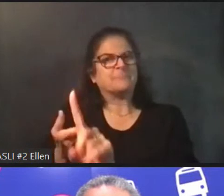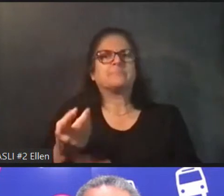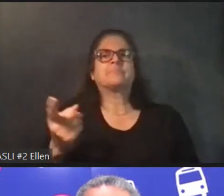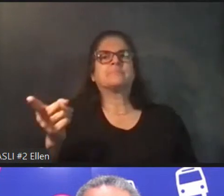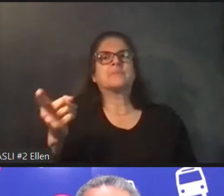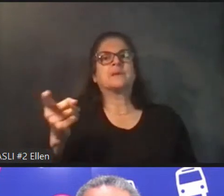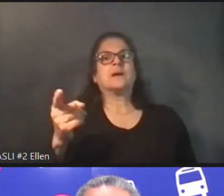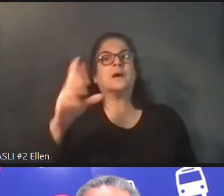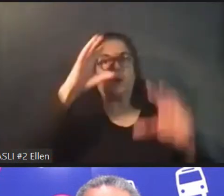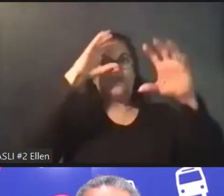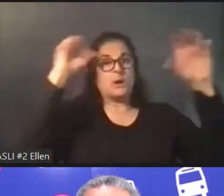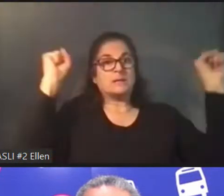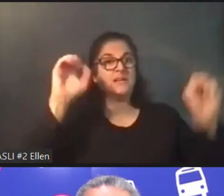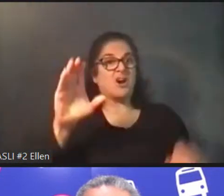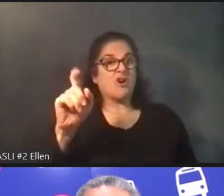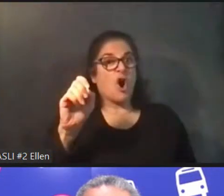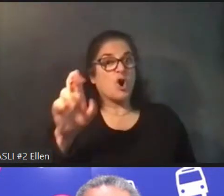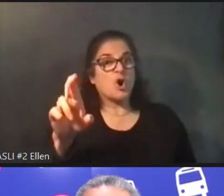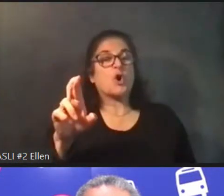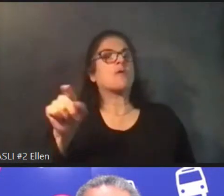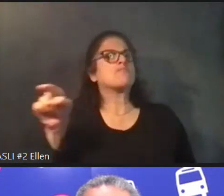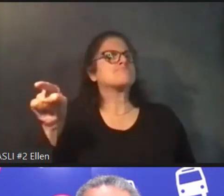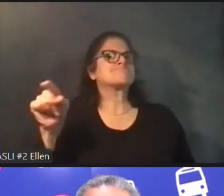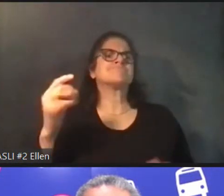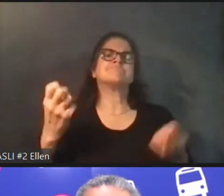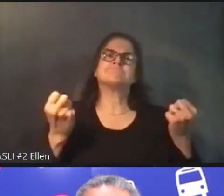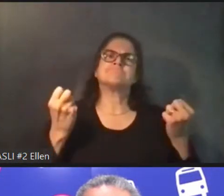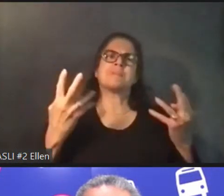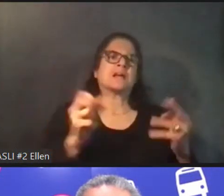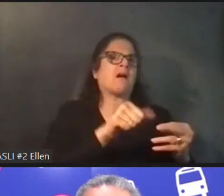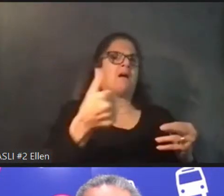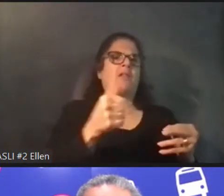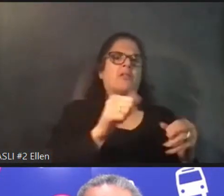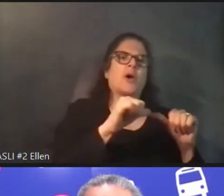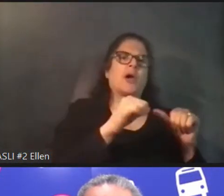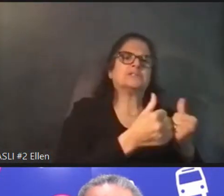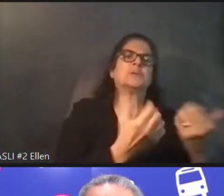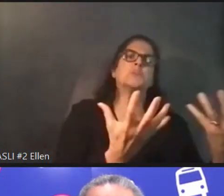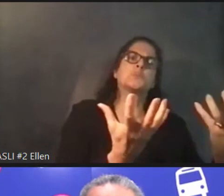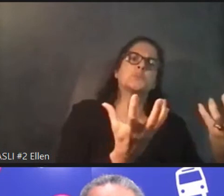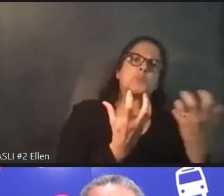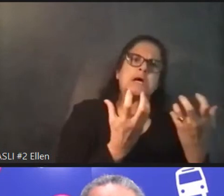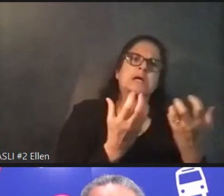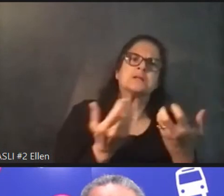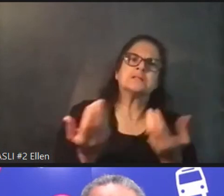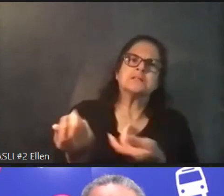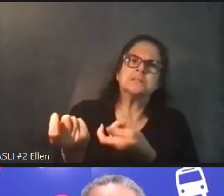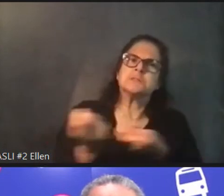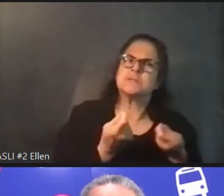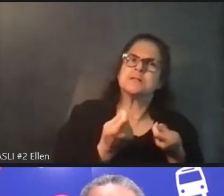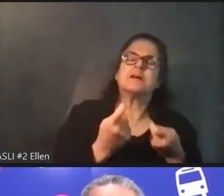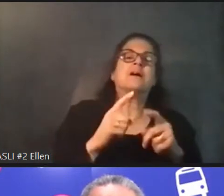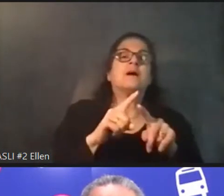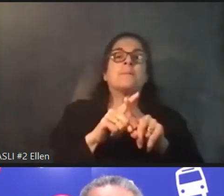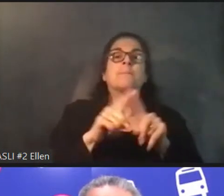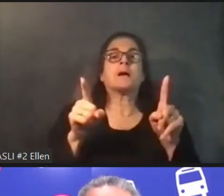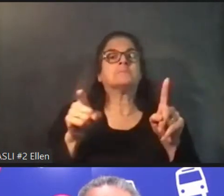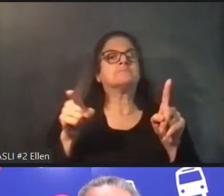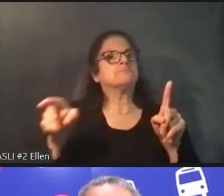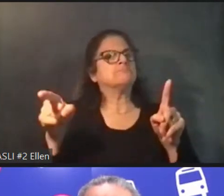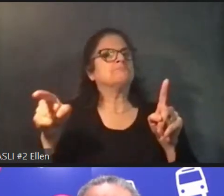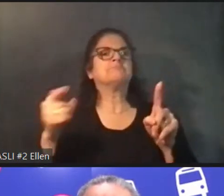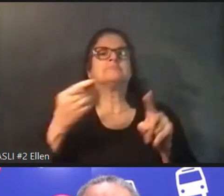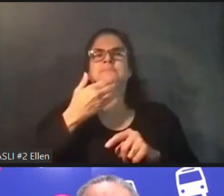Carter. And there is no other national transit leader better equipped to lead the CTA out of the